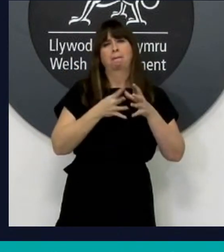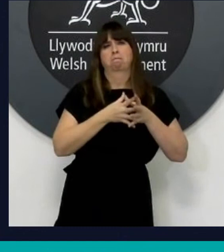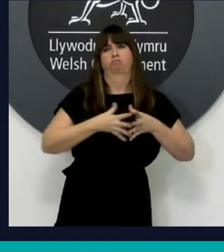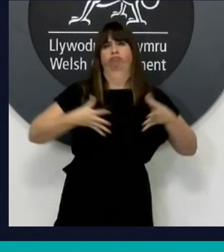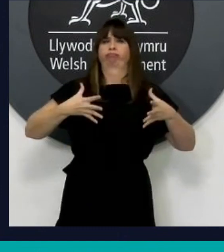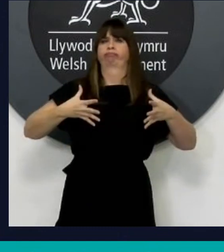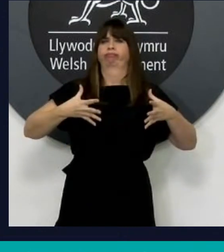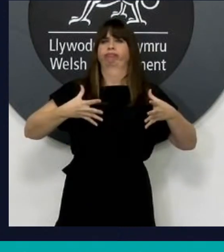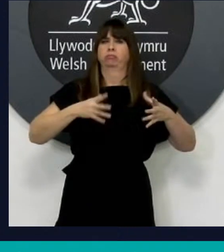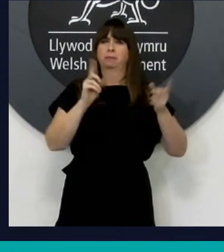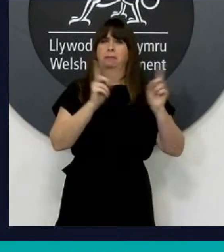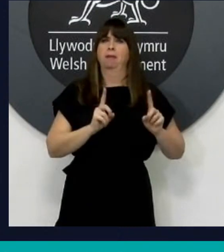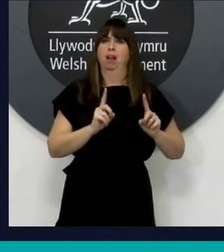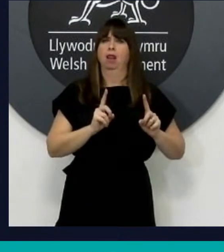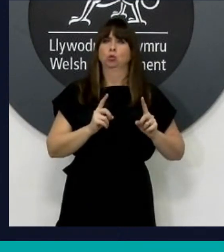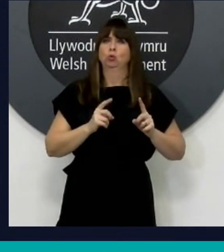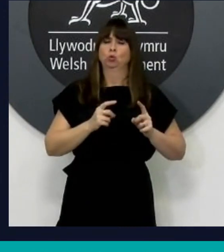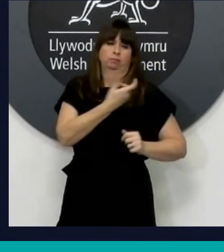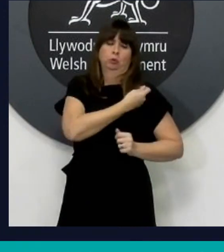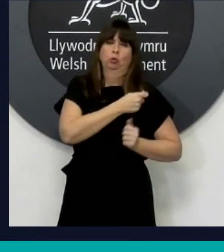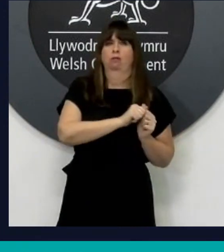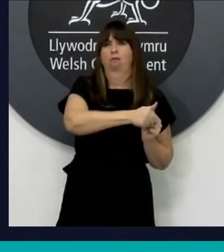our workforce for the campaign.